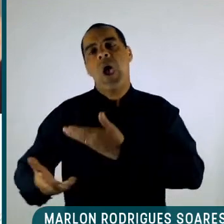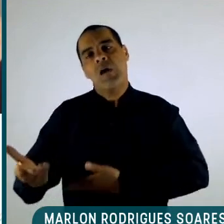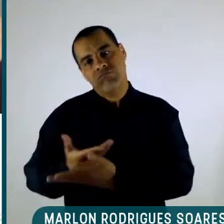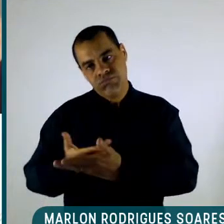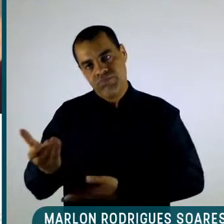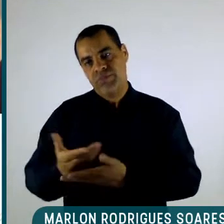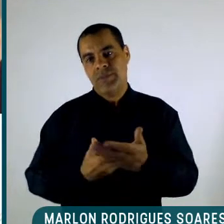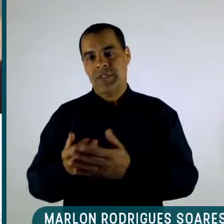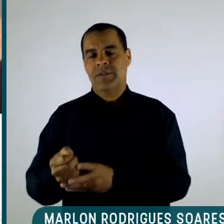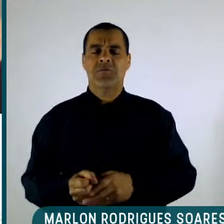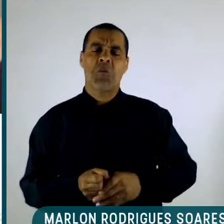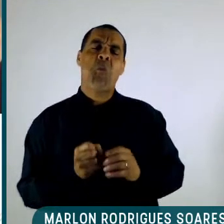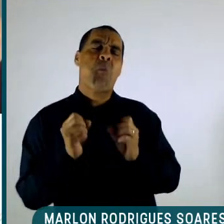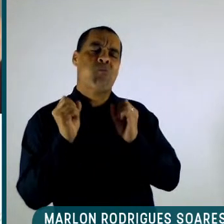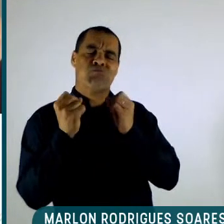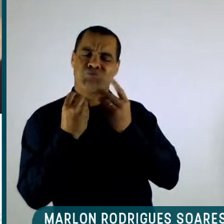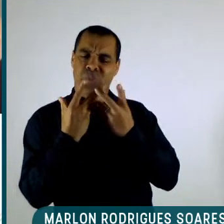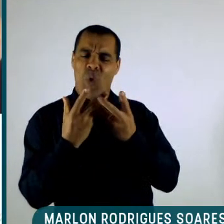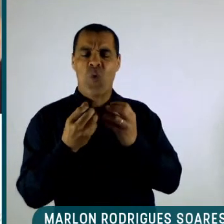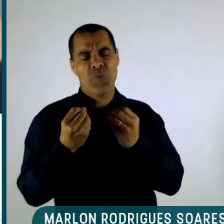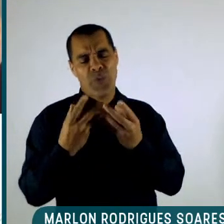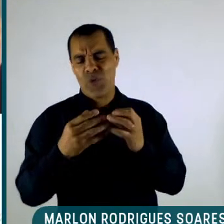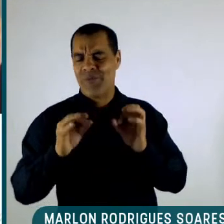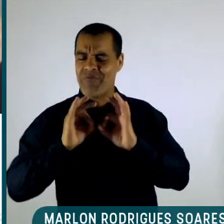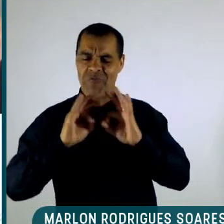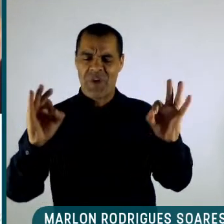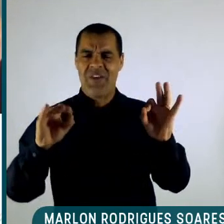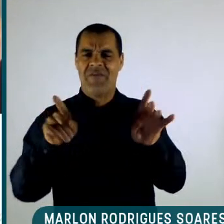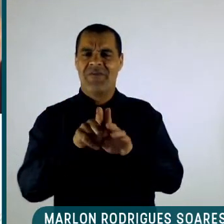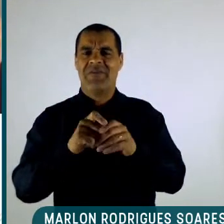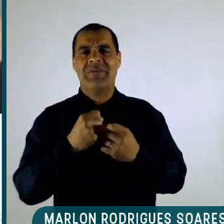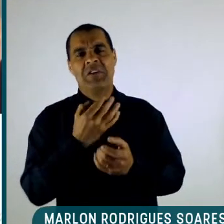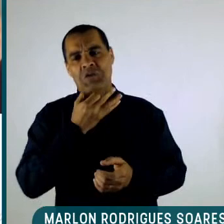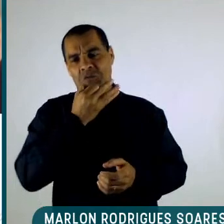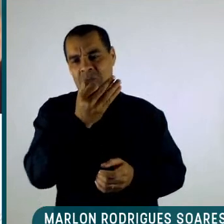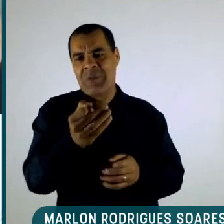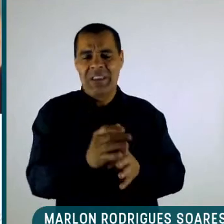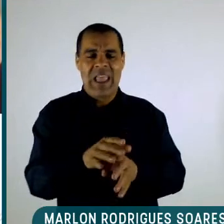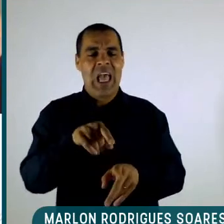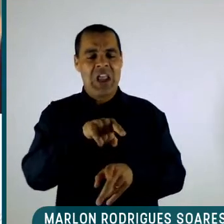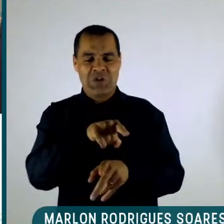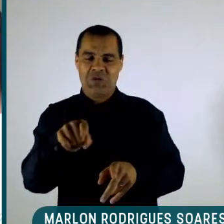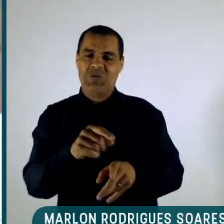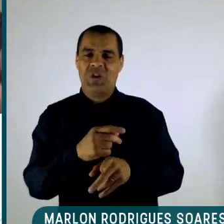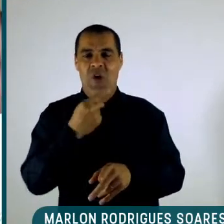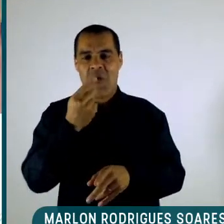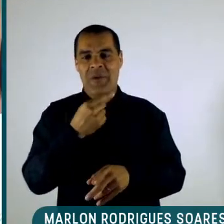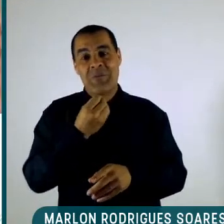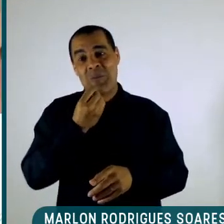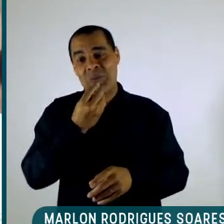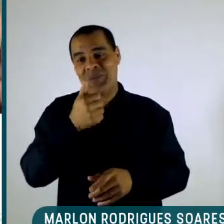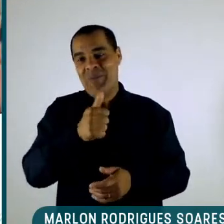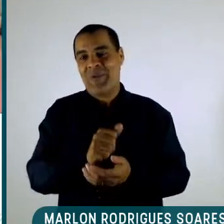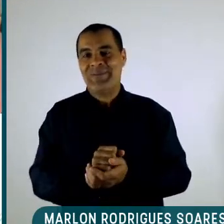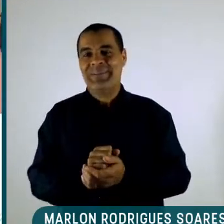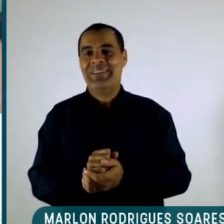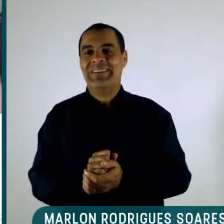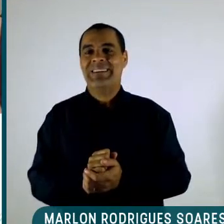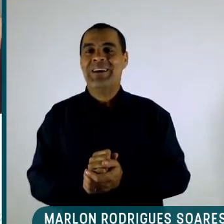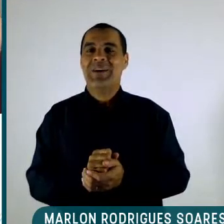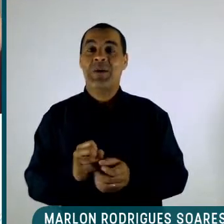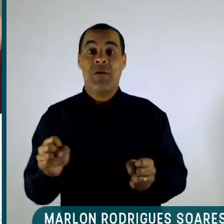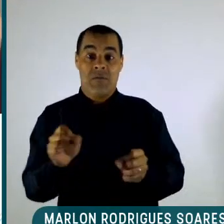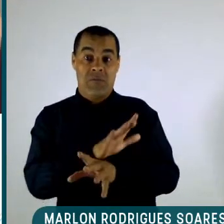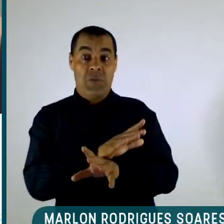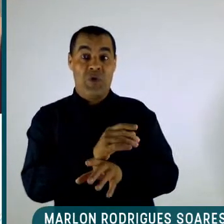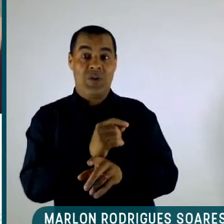cannot happen anymore. Perfect, Gilson. I'd like to thank this comment. I think that unfortunately, okay, Gilson is